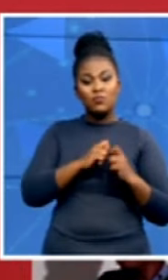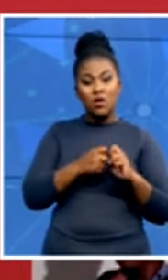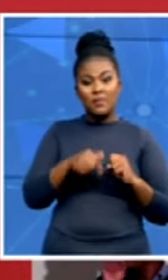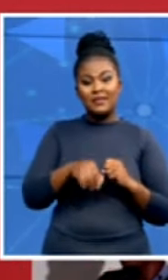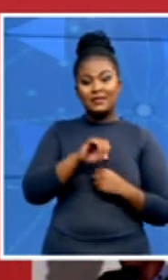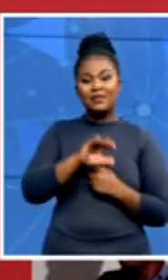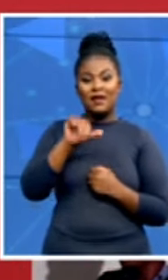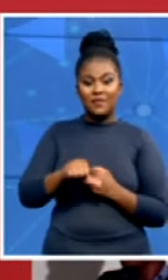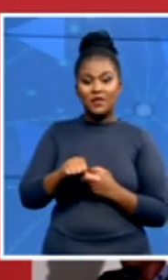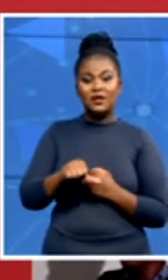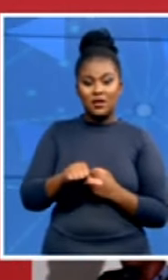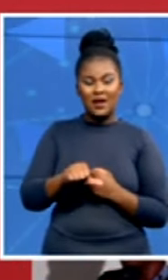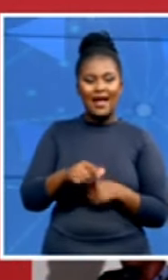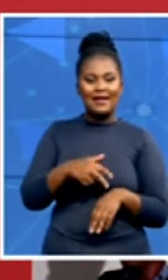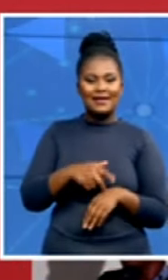requires